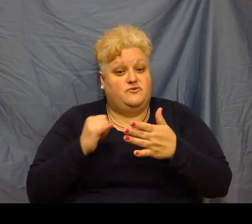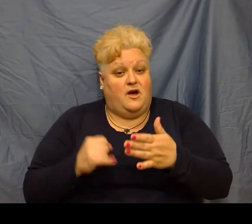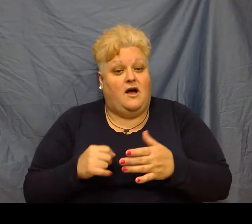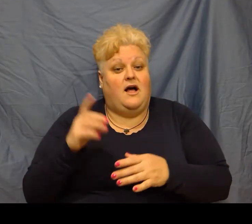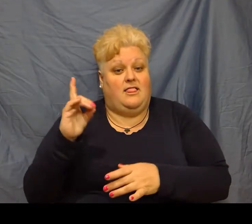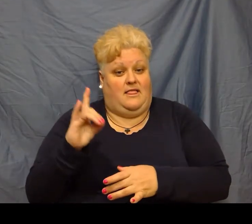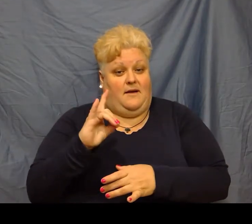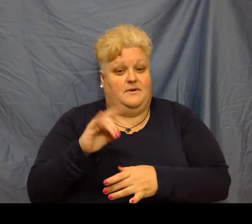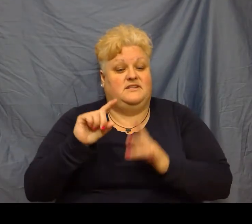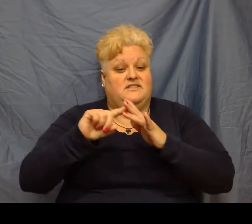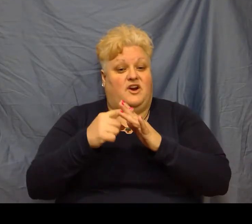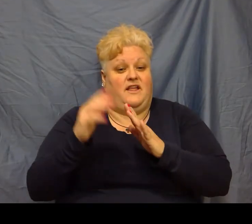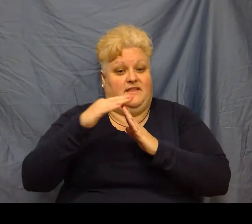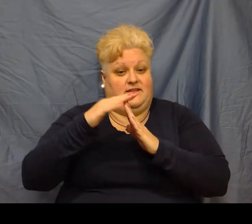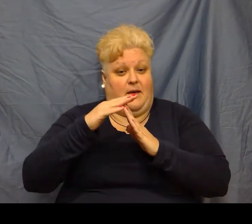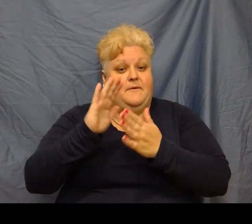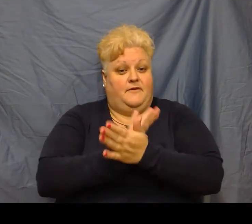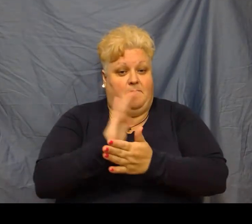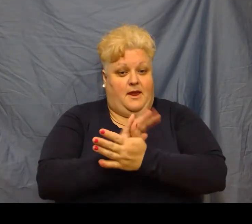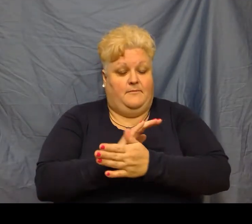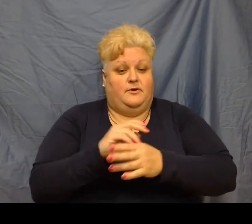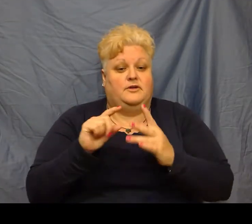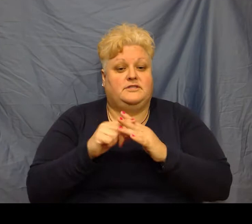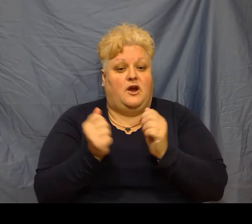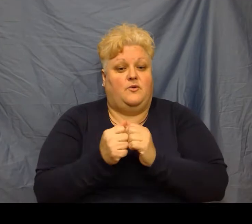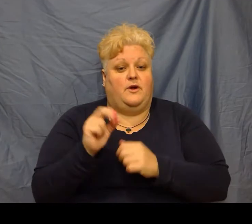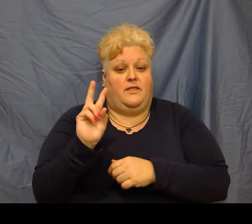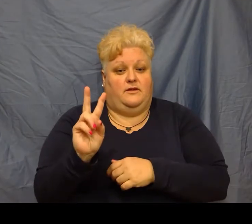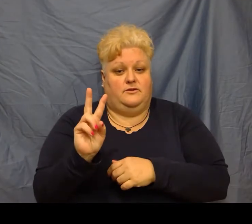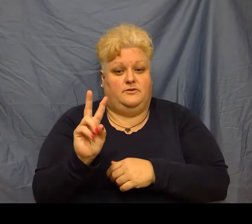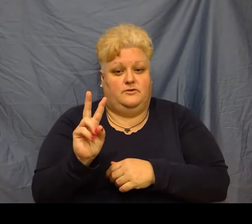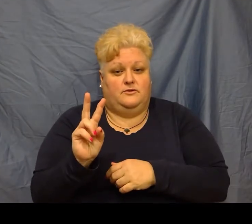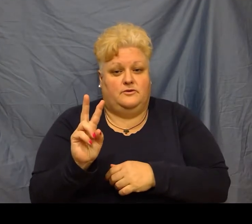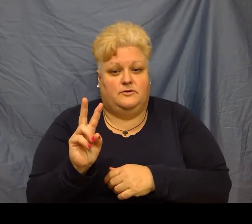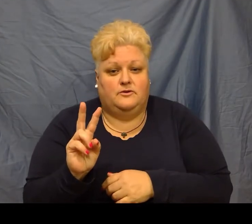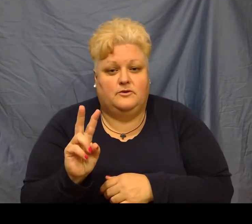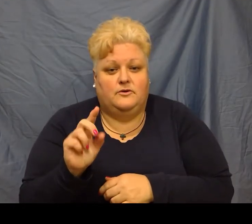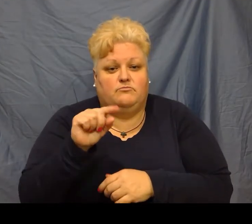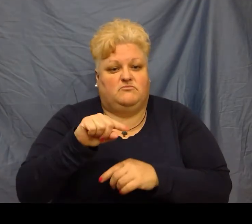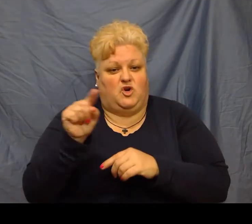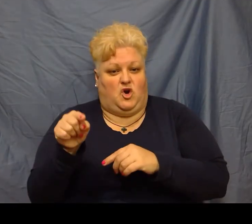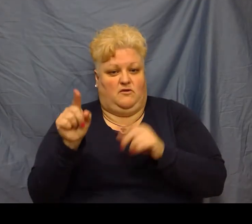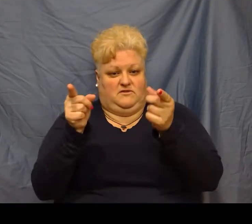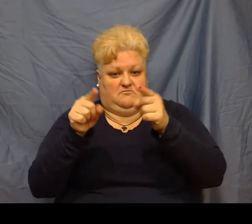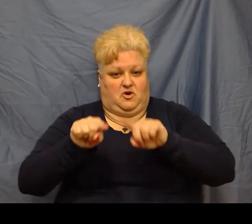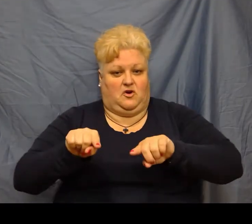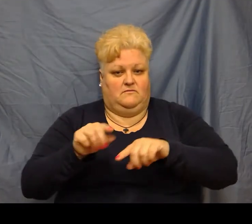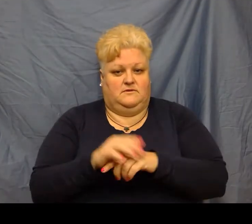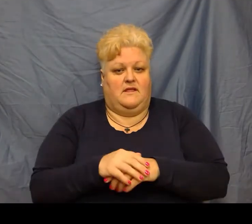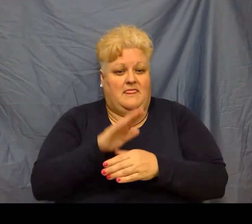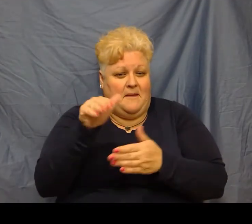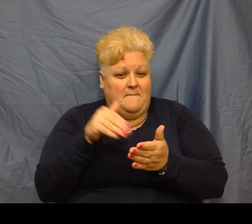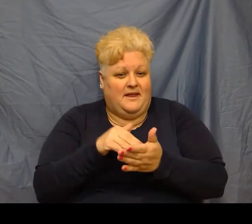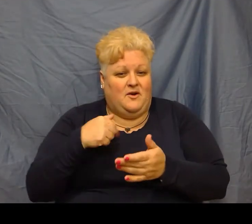This week we're going to draw a llama. We're going to start at the top of your paper and we're going to start with two curves. And then